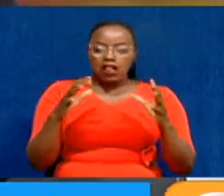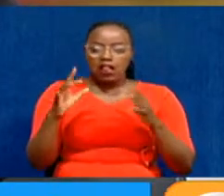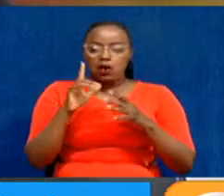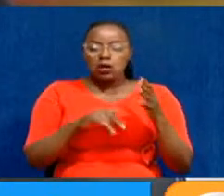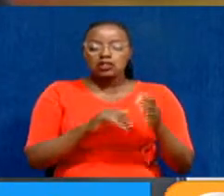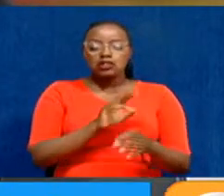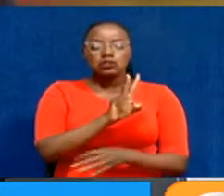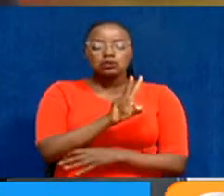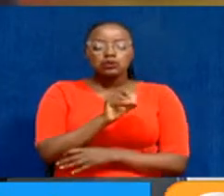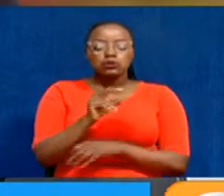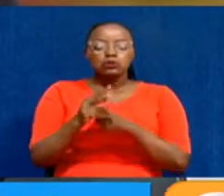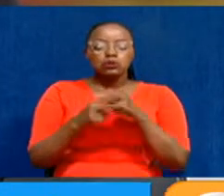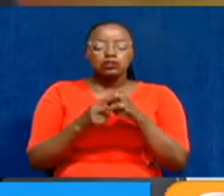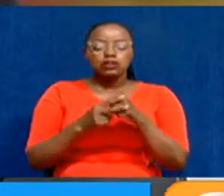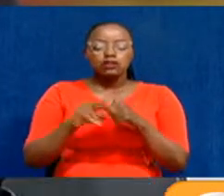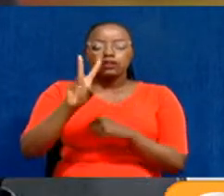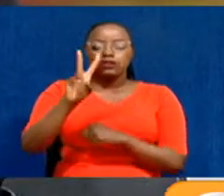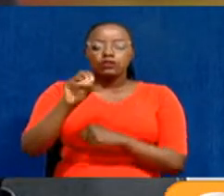the